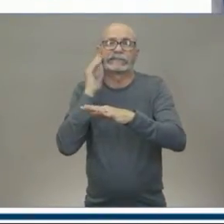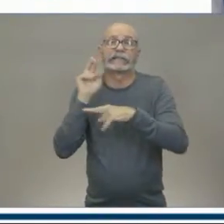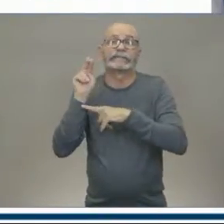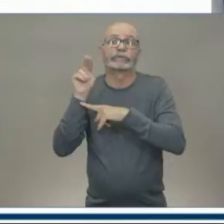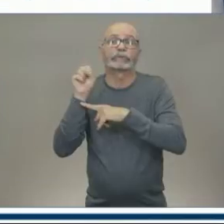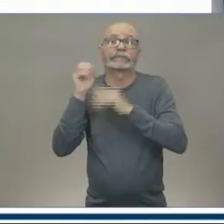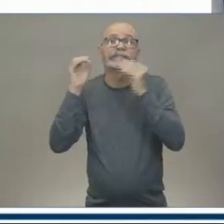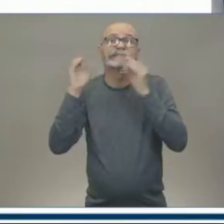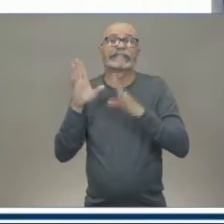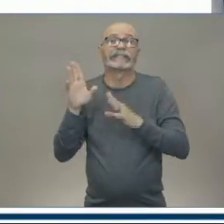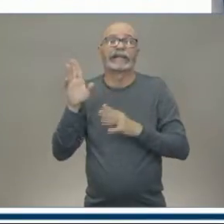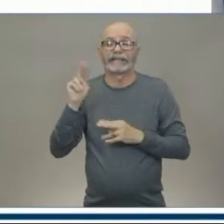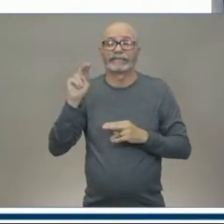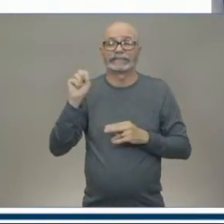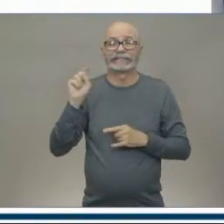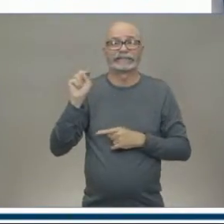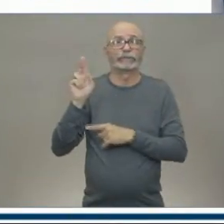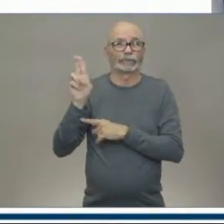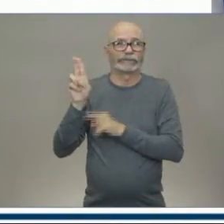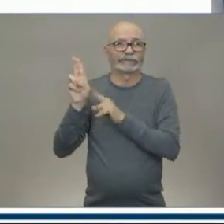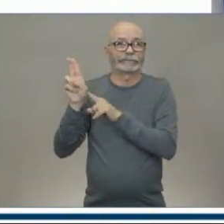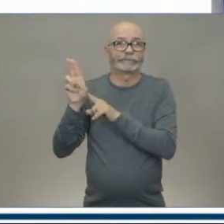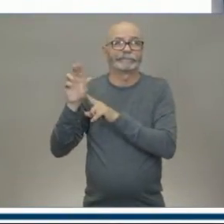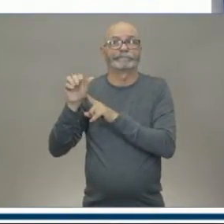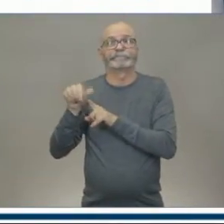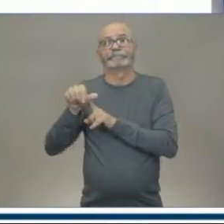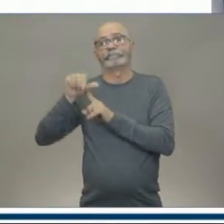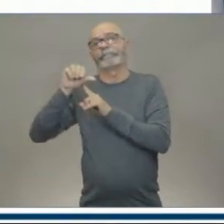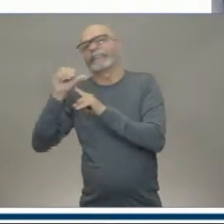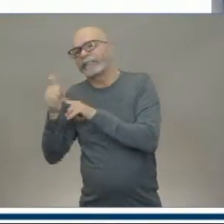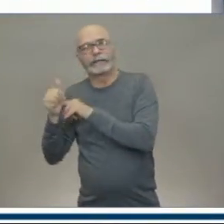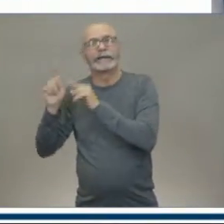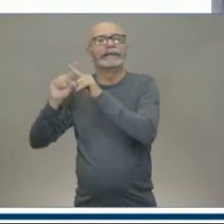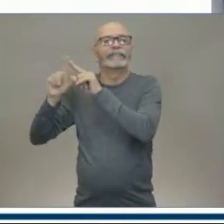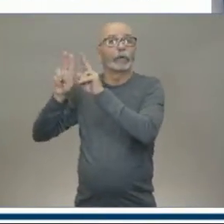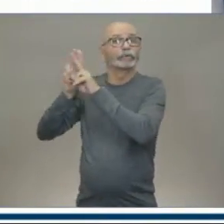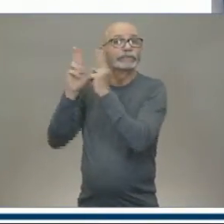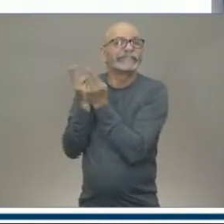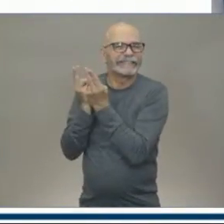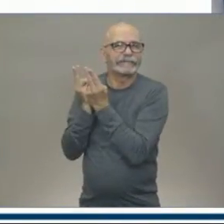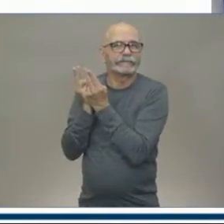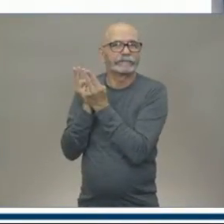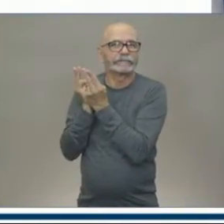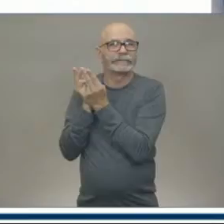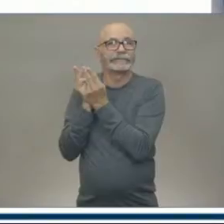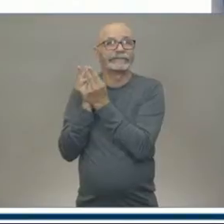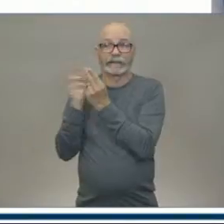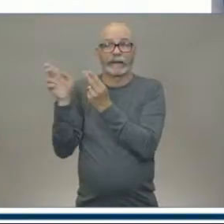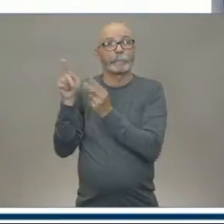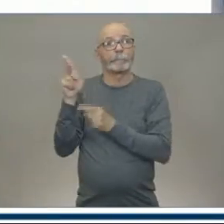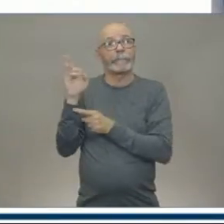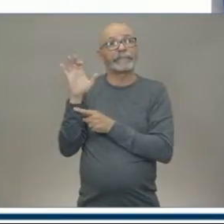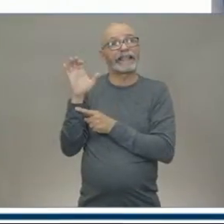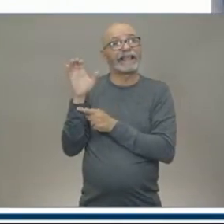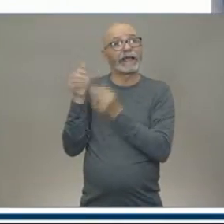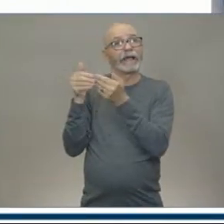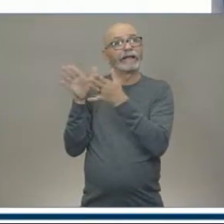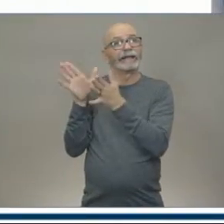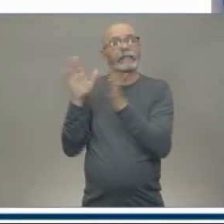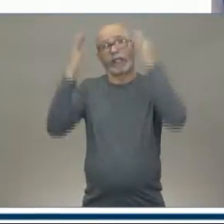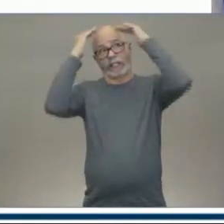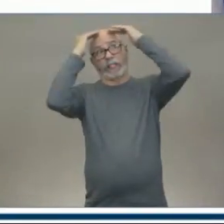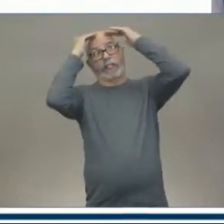other aspect of our society, public health is under a tremendous amount of pressure to deal with